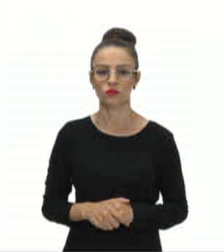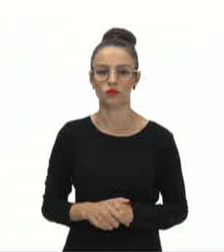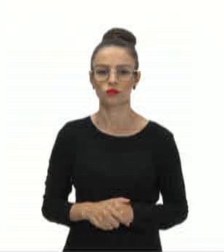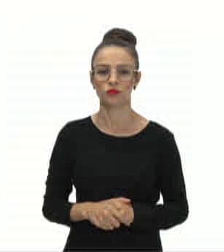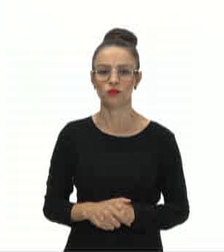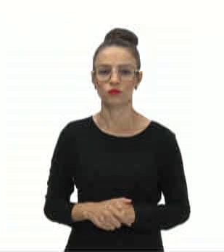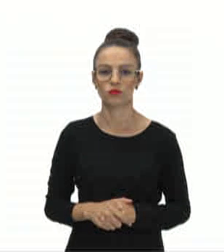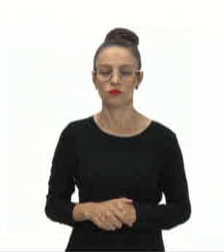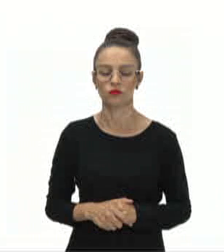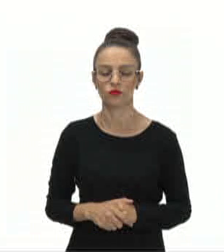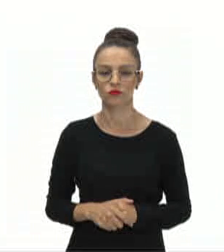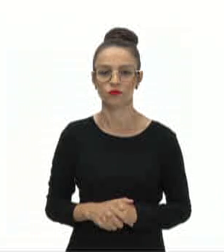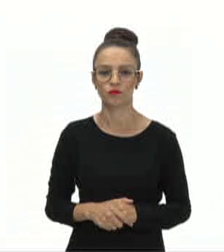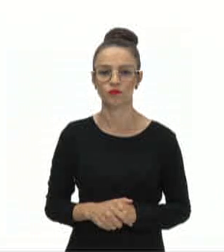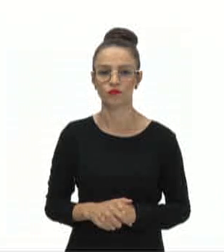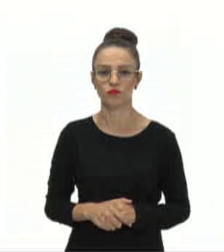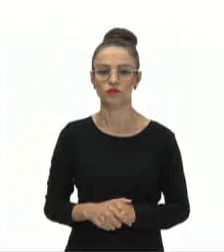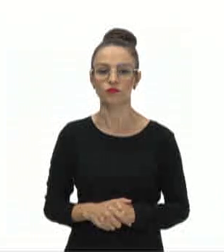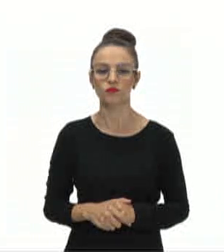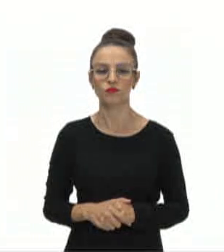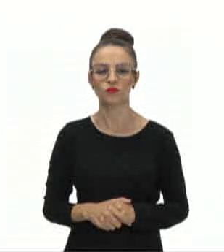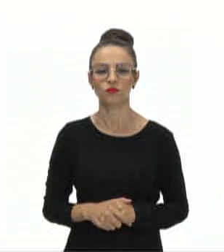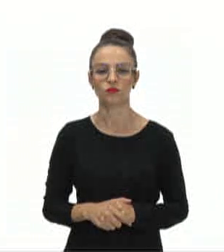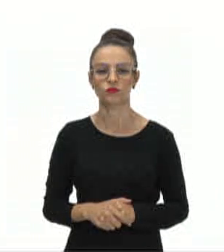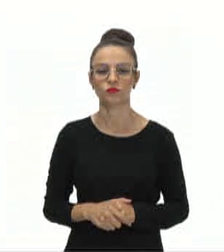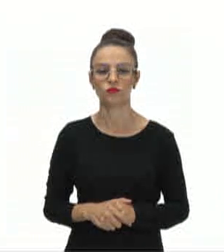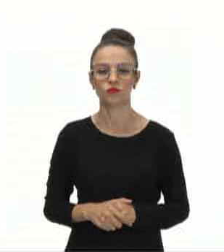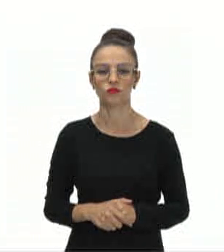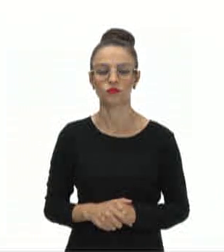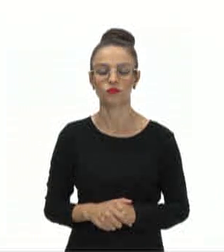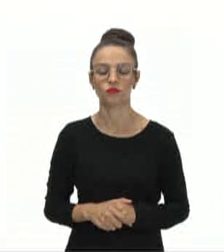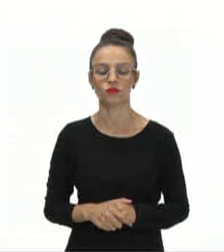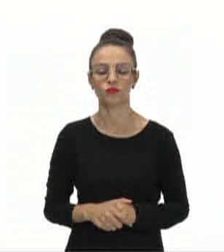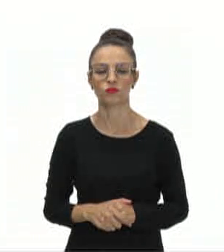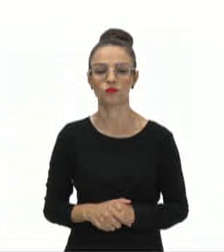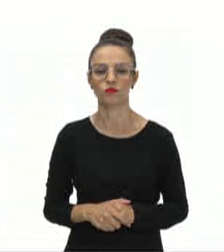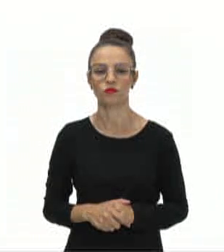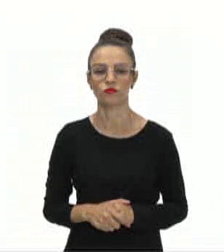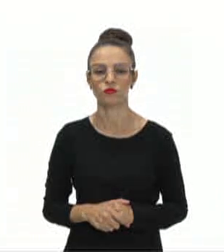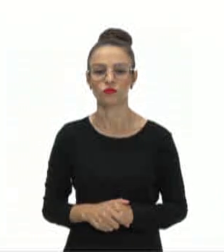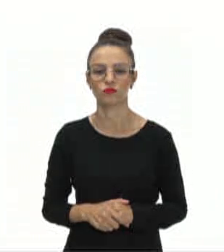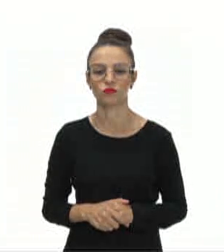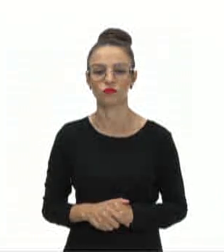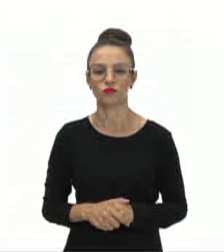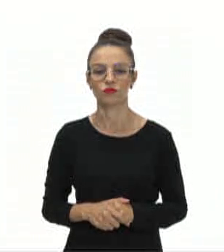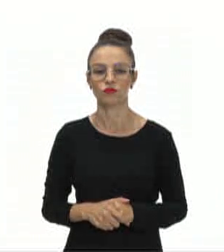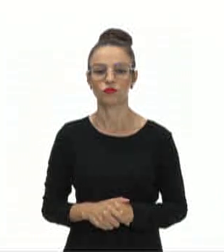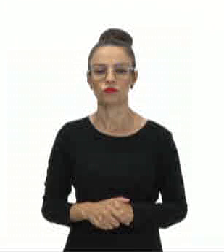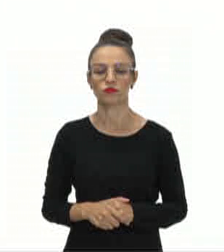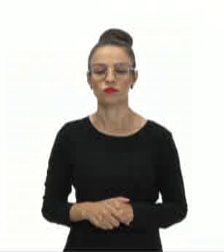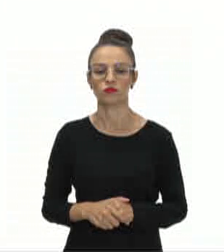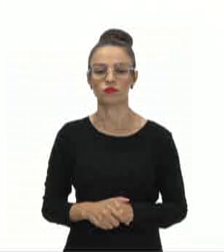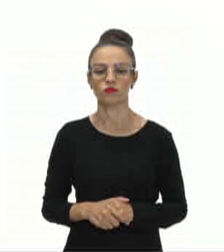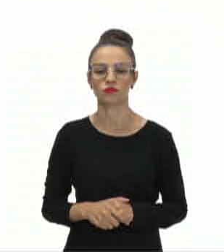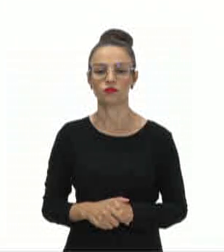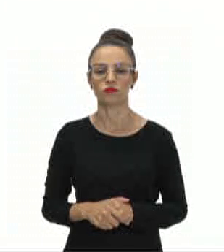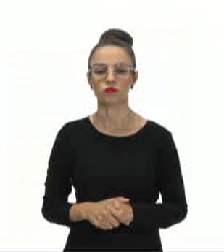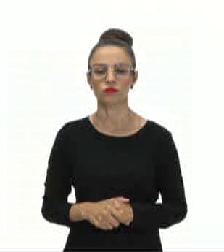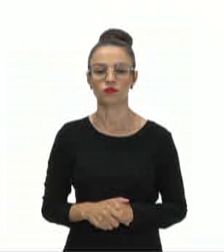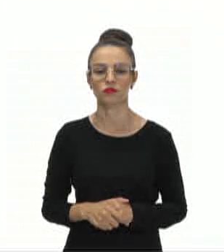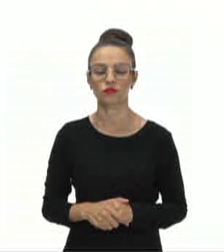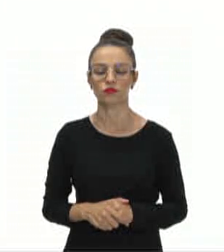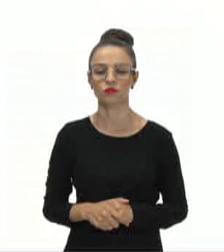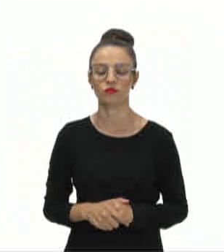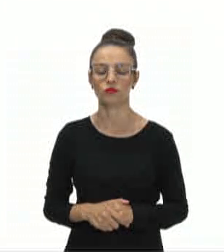was spent on their facilities. Apartheid made others live in poverty. Black